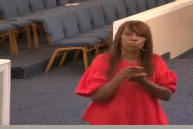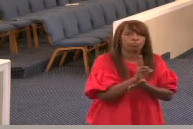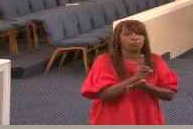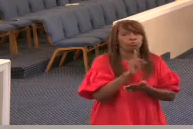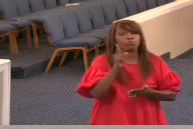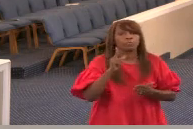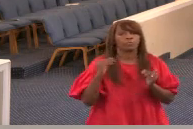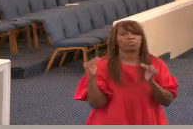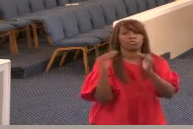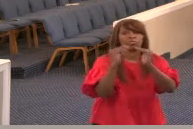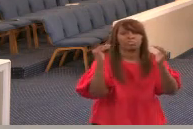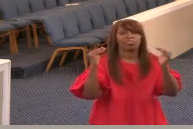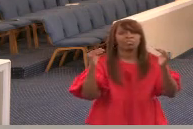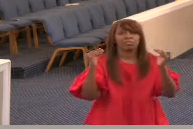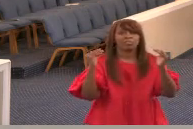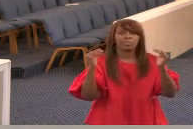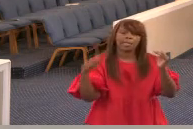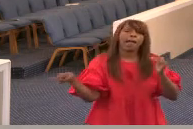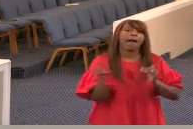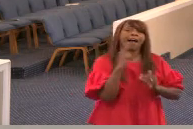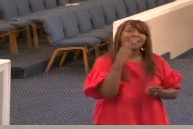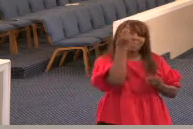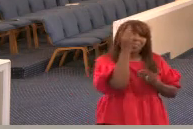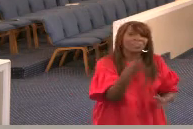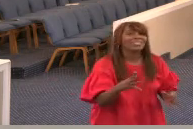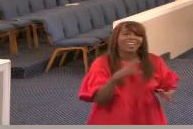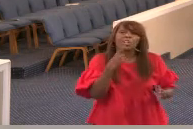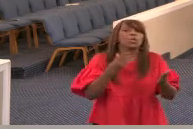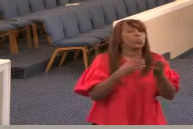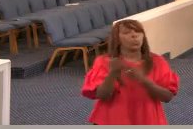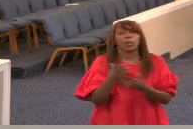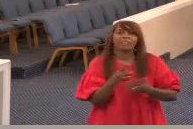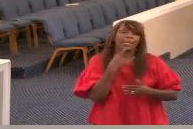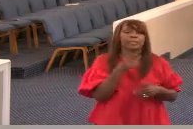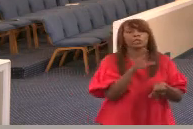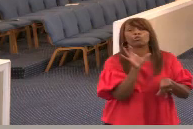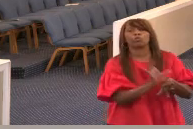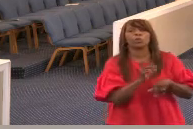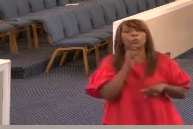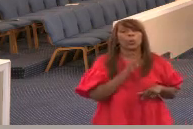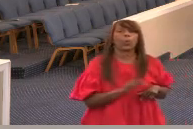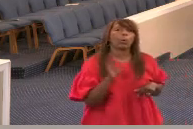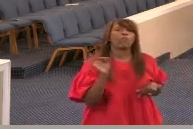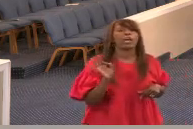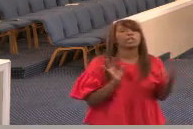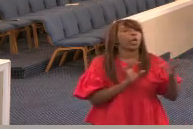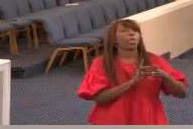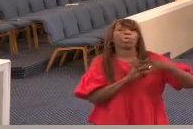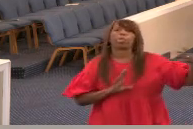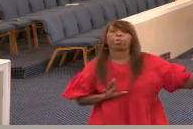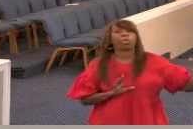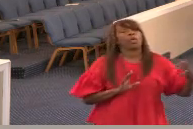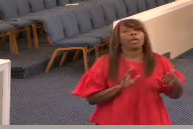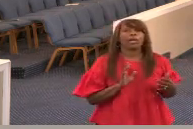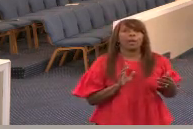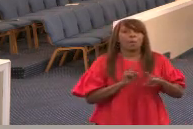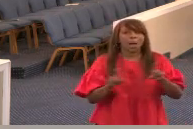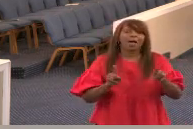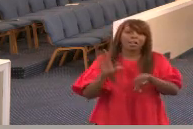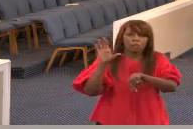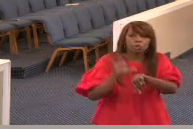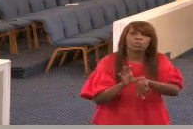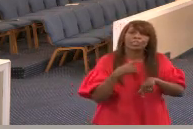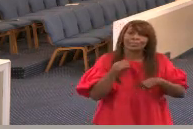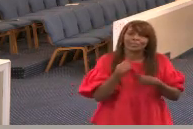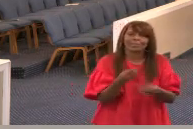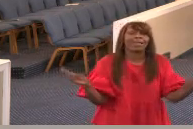justice. I came by to tell you, even when they say the church is out of touch, that the church can still lift grace